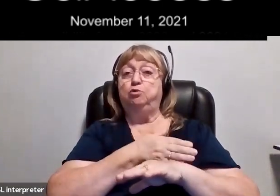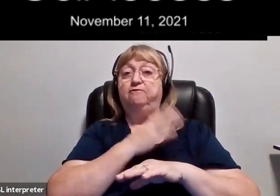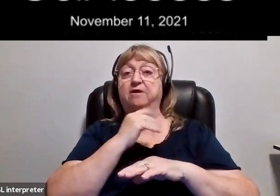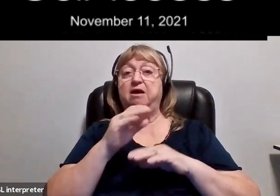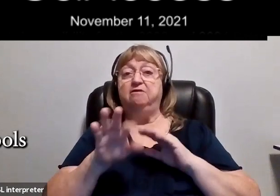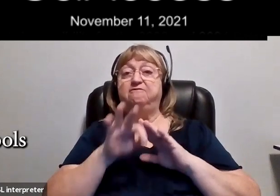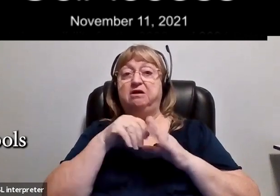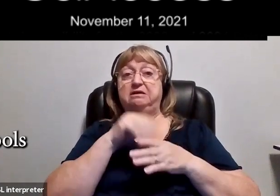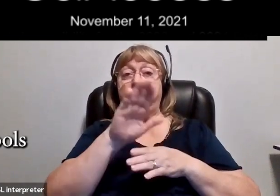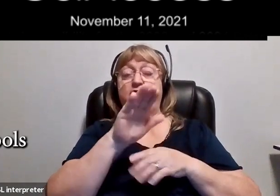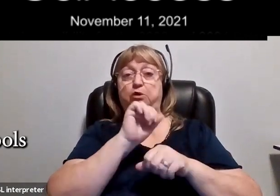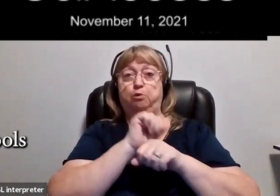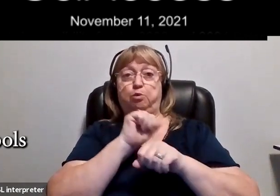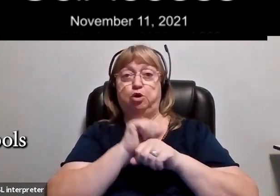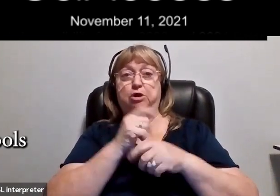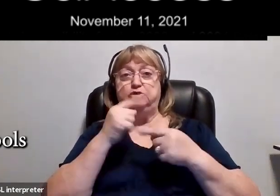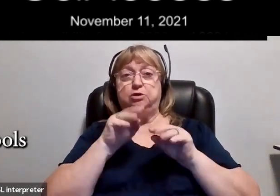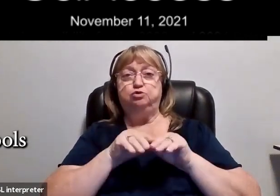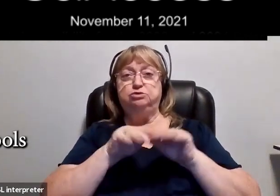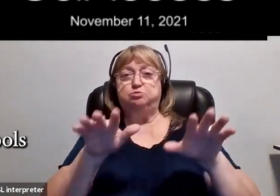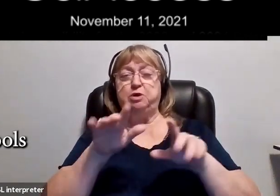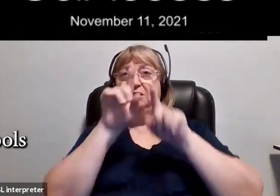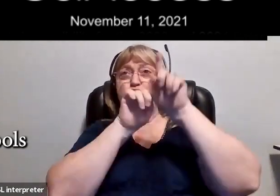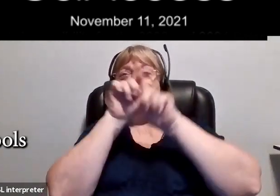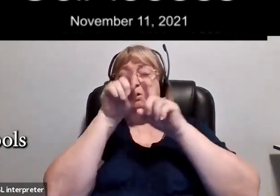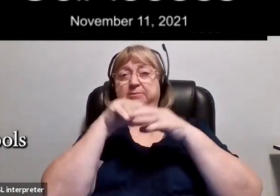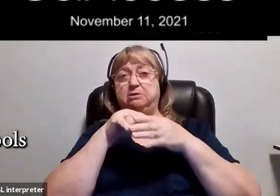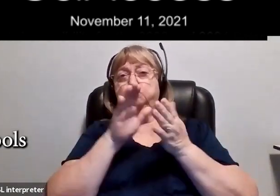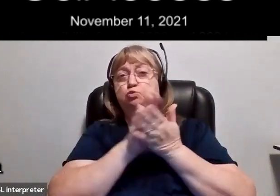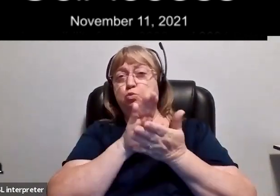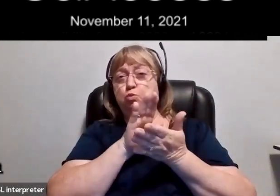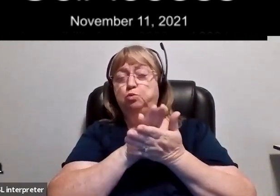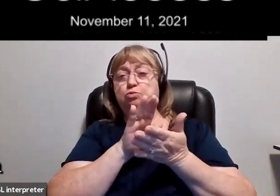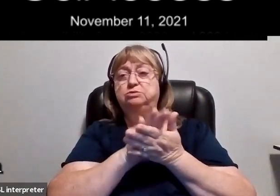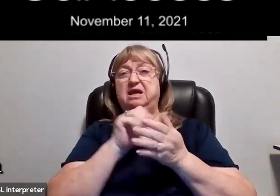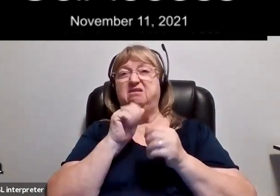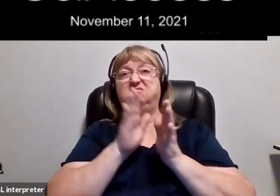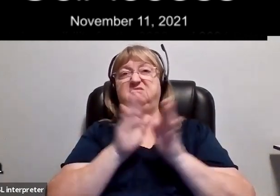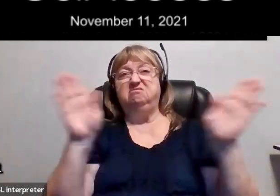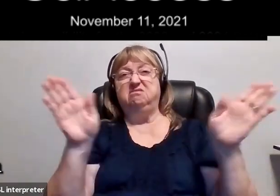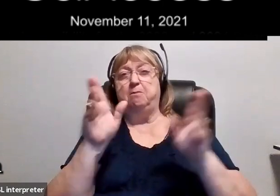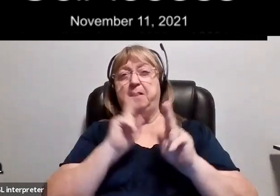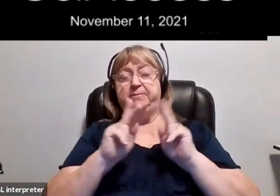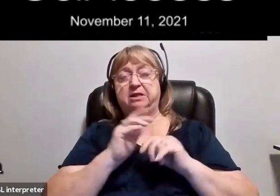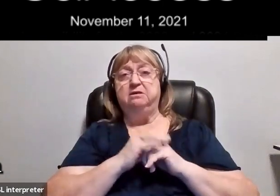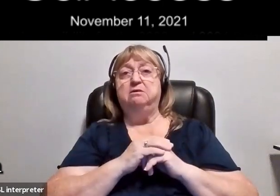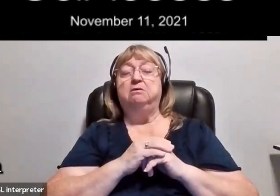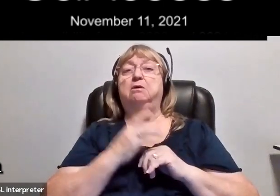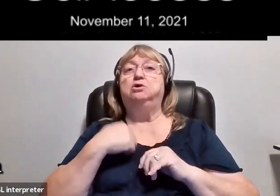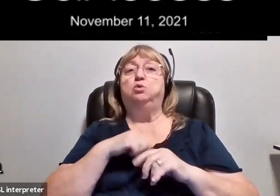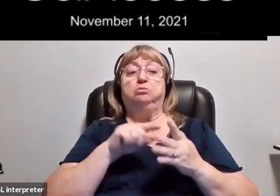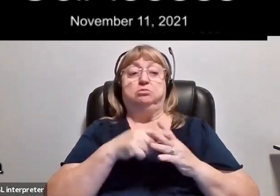in their work, trying to spread astronomy in schools and with the public. So we started this